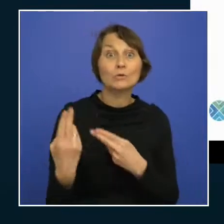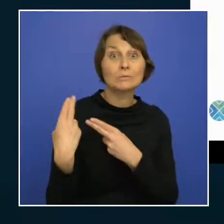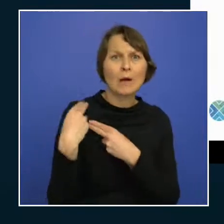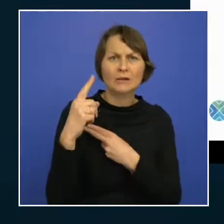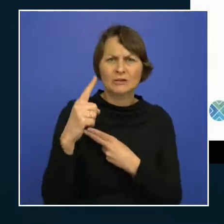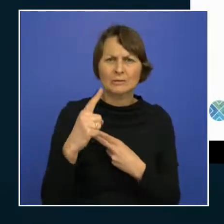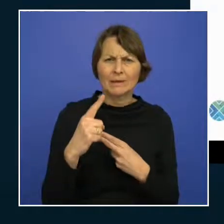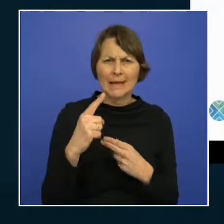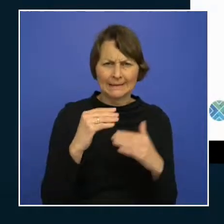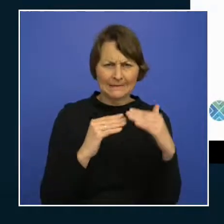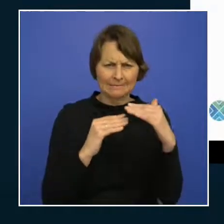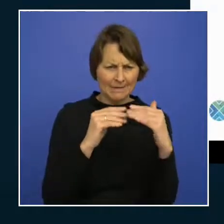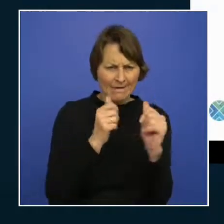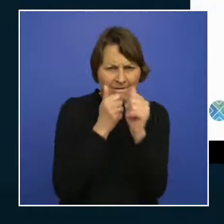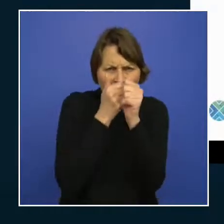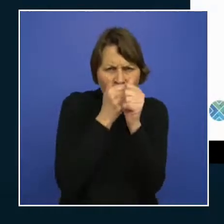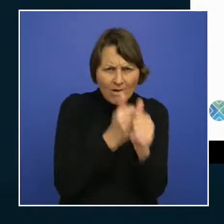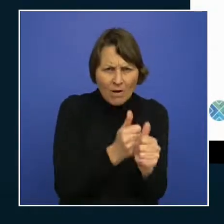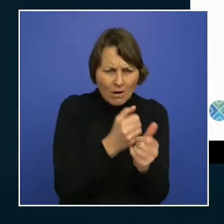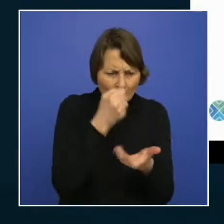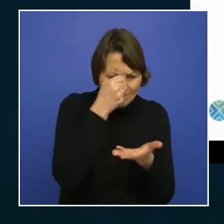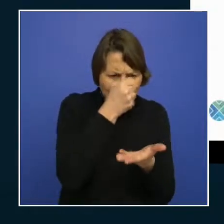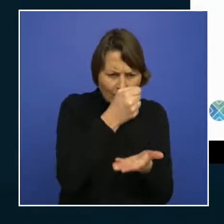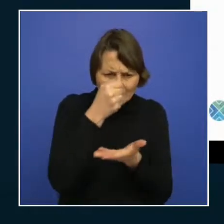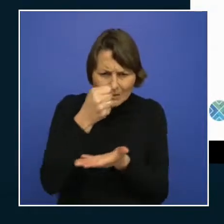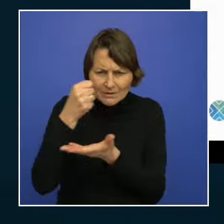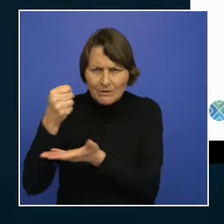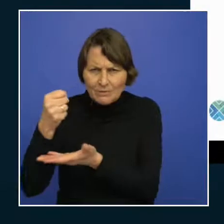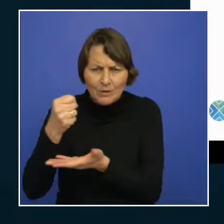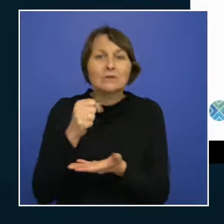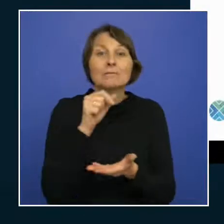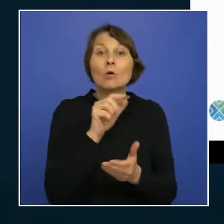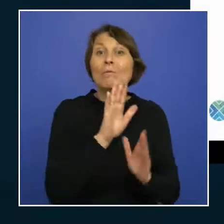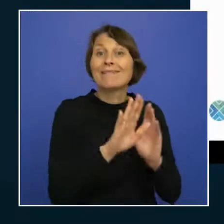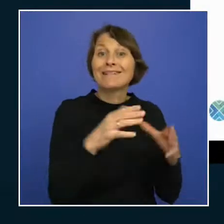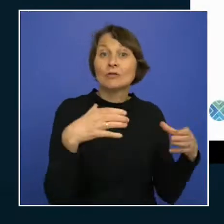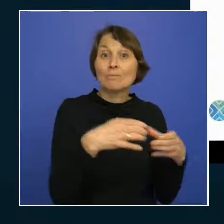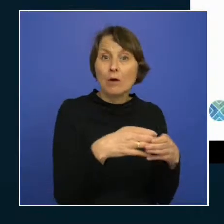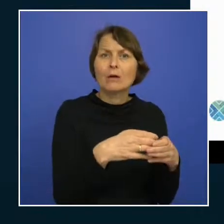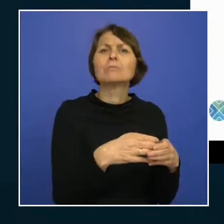a specific department staying within their budgets, etc. So,